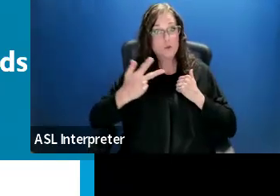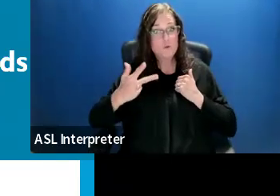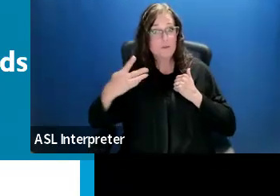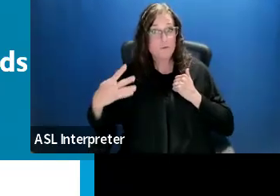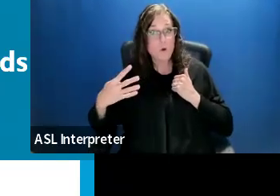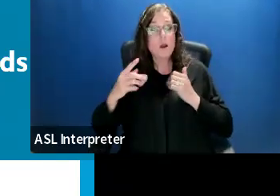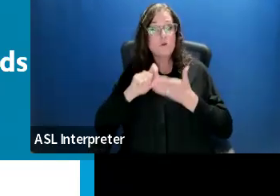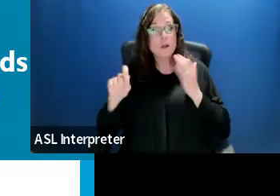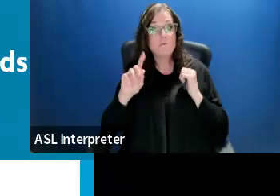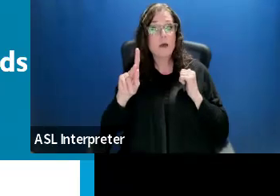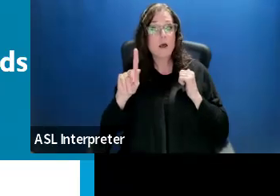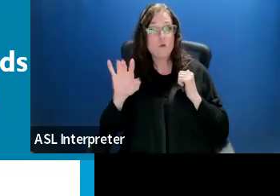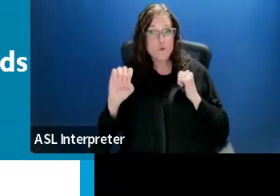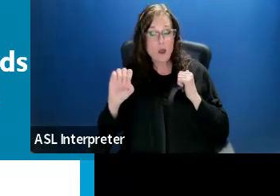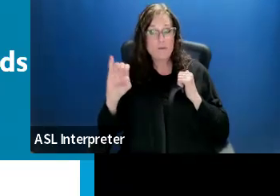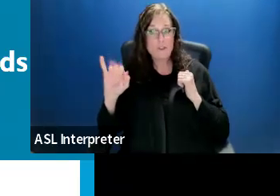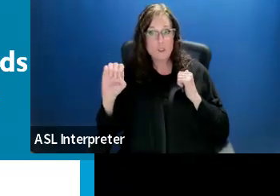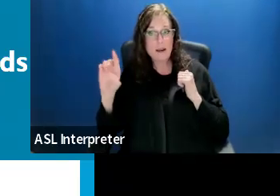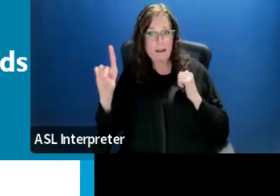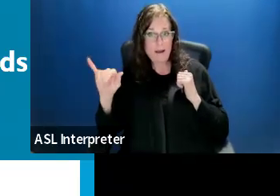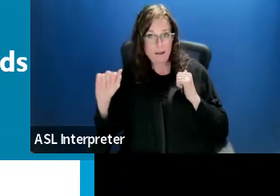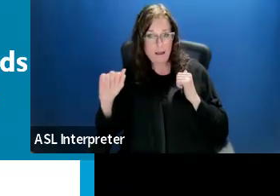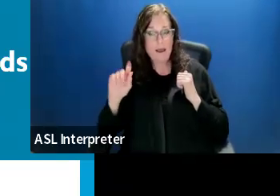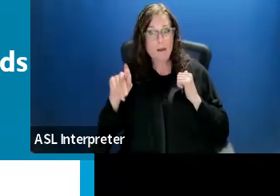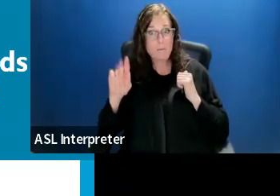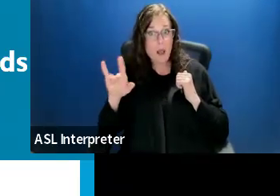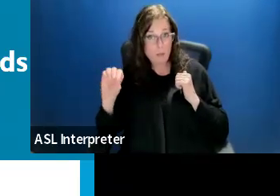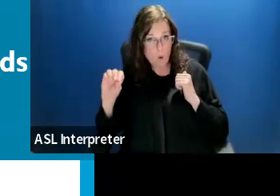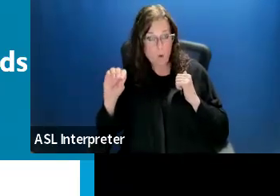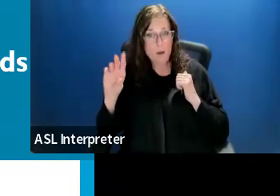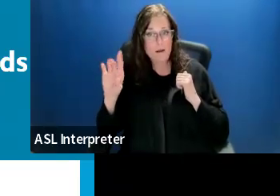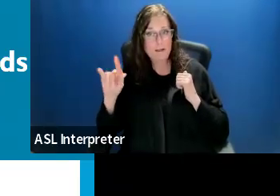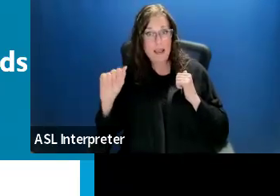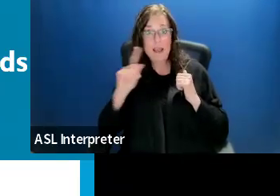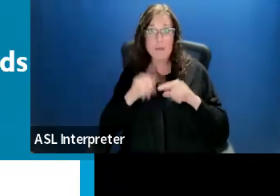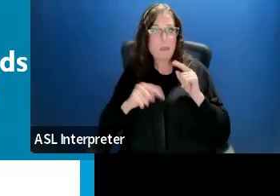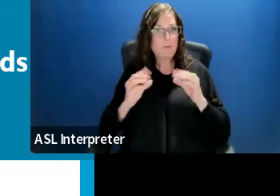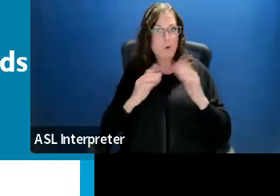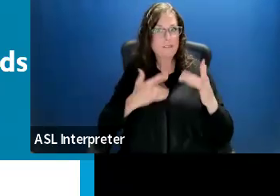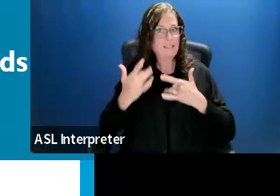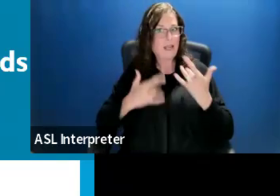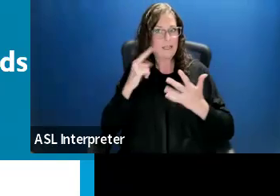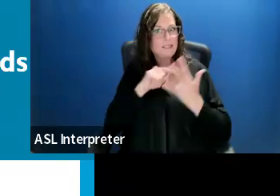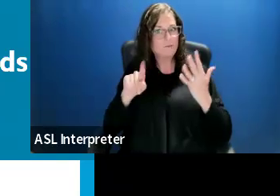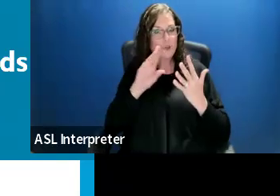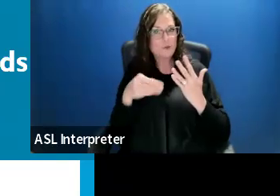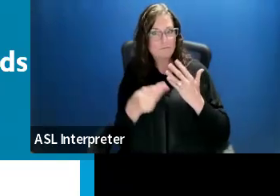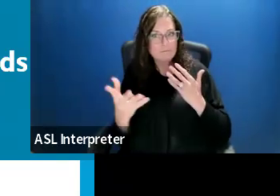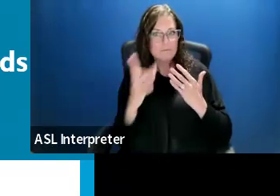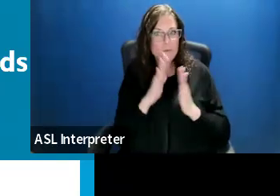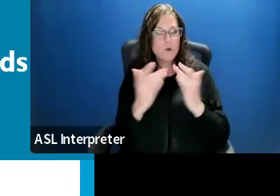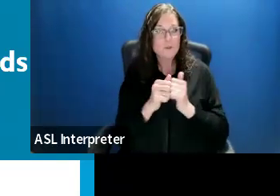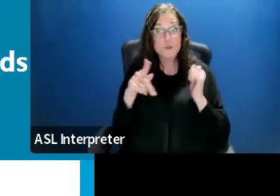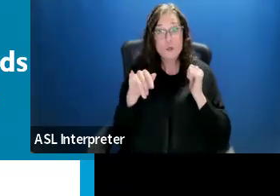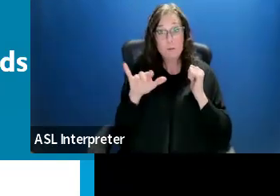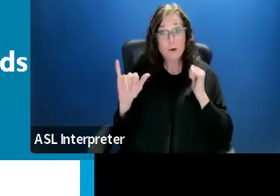by Kyle Lukoff, Jade Adia, and Pablo Cartaya, respectively, and we cannot be more excited for you to hand these books to